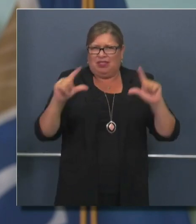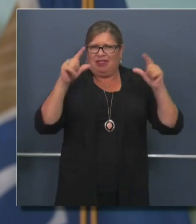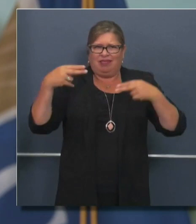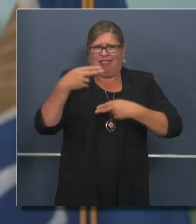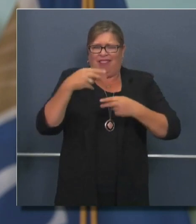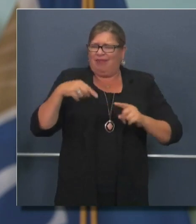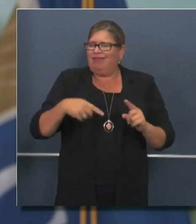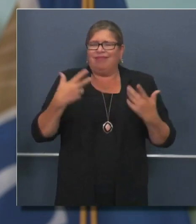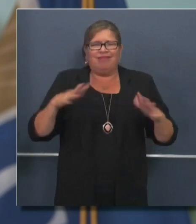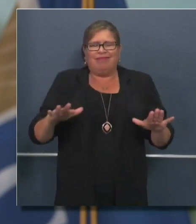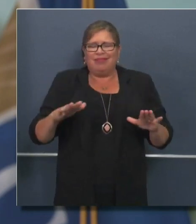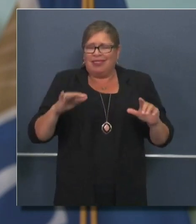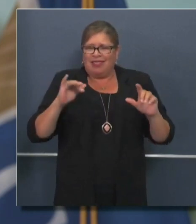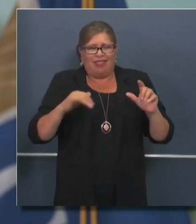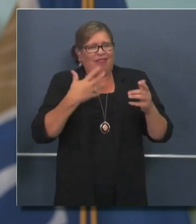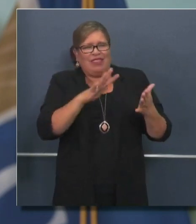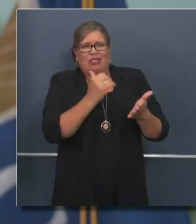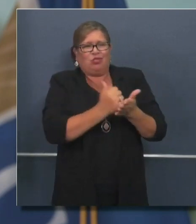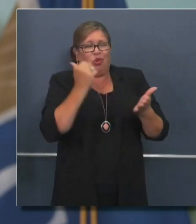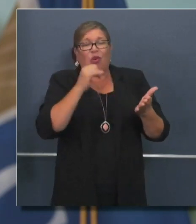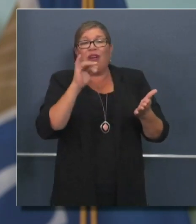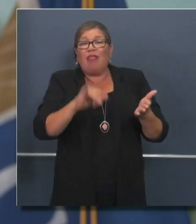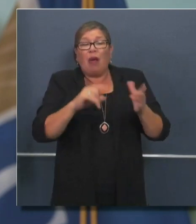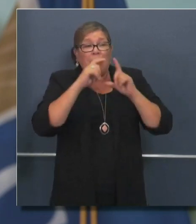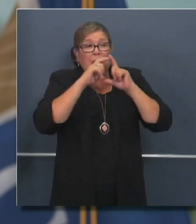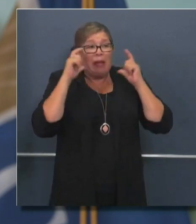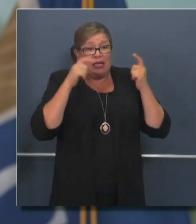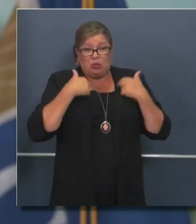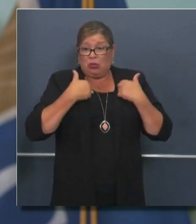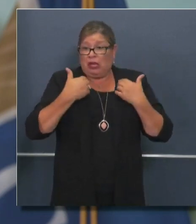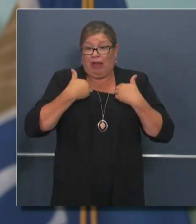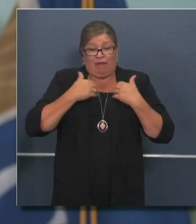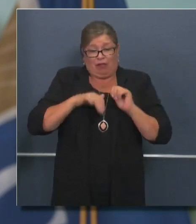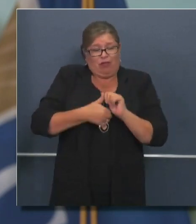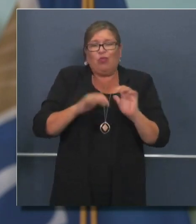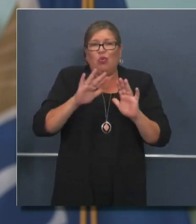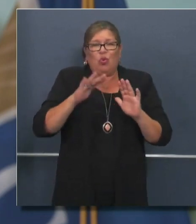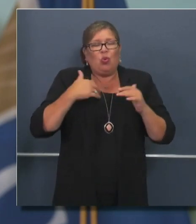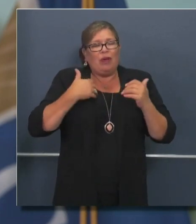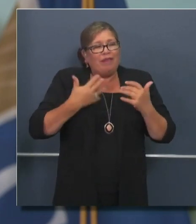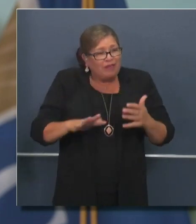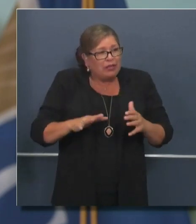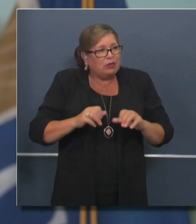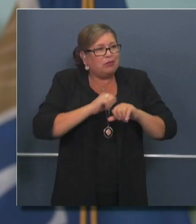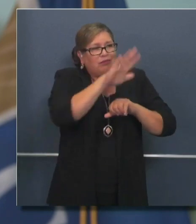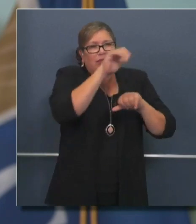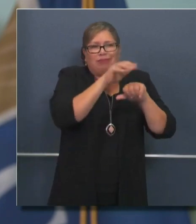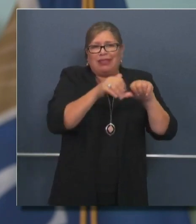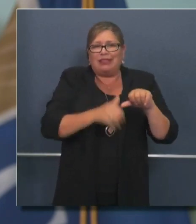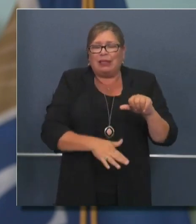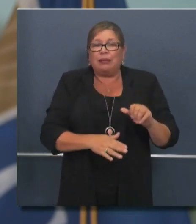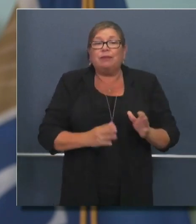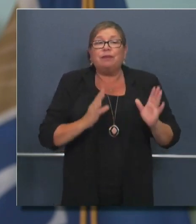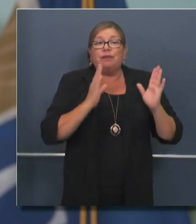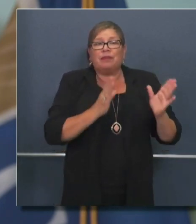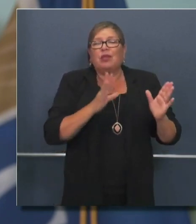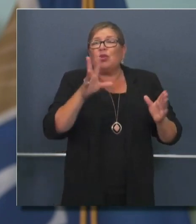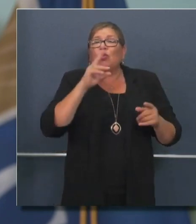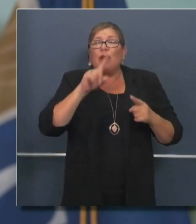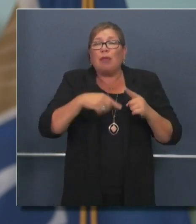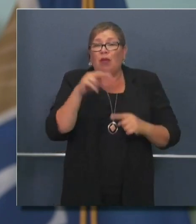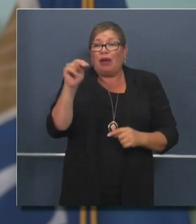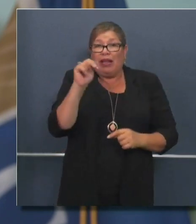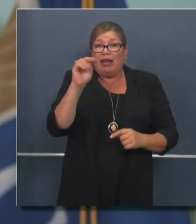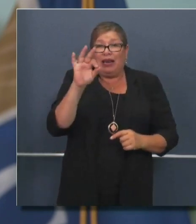Those surgical masks are in not our possession any longer. They're out distributed throughout sectors of the economy. You're referring to the